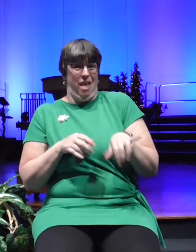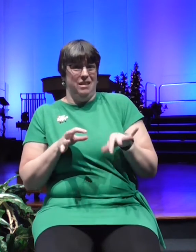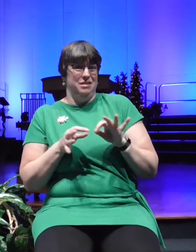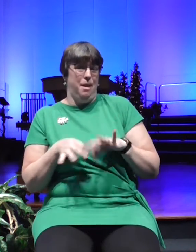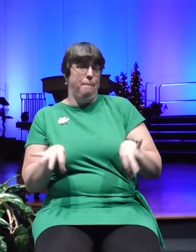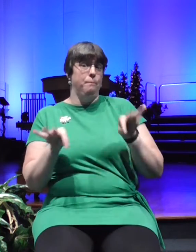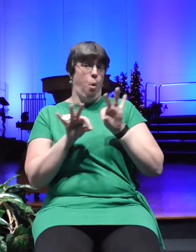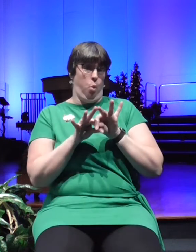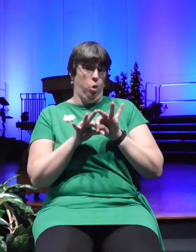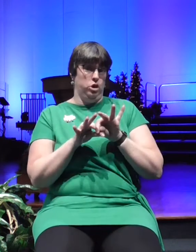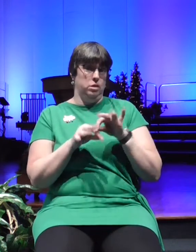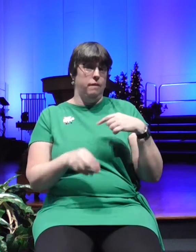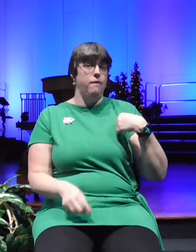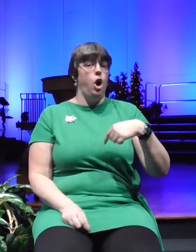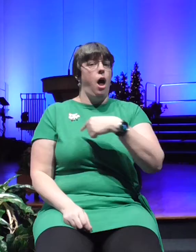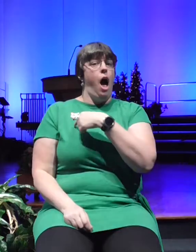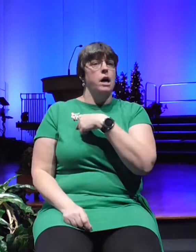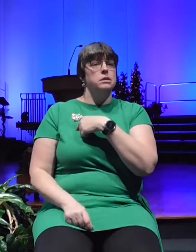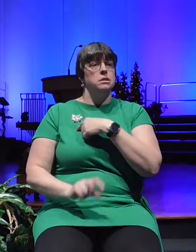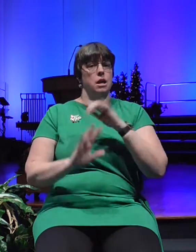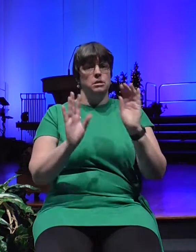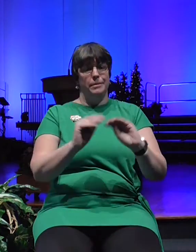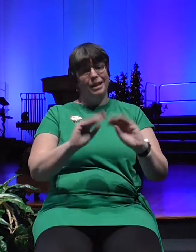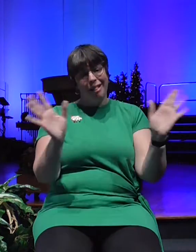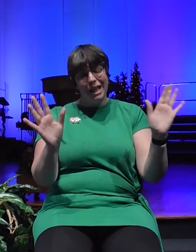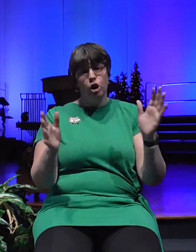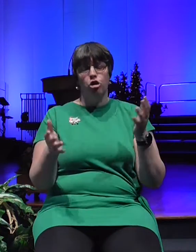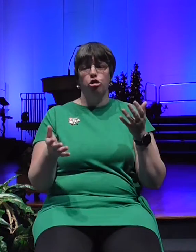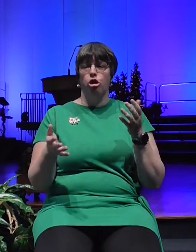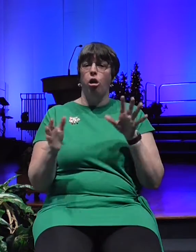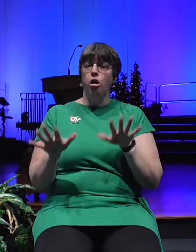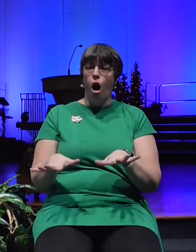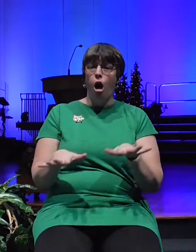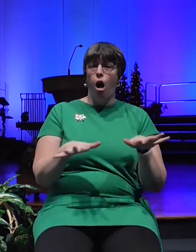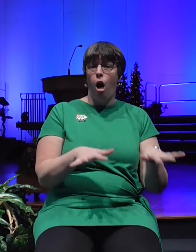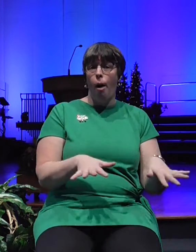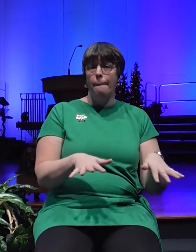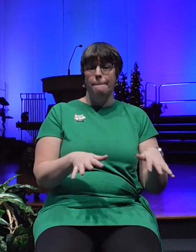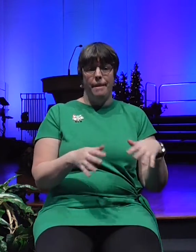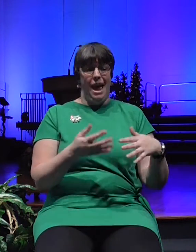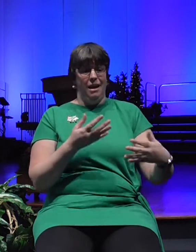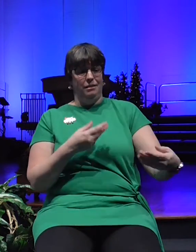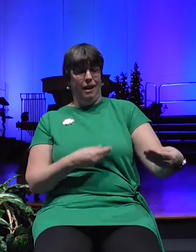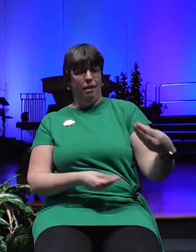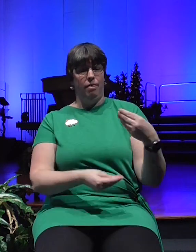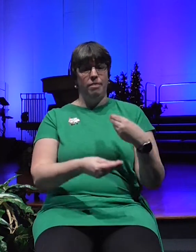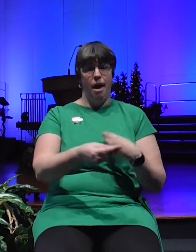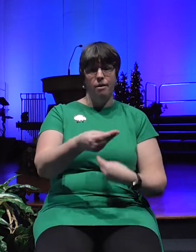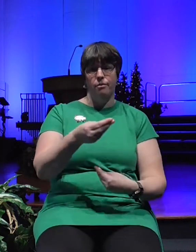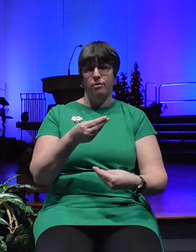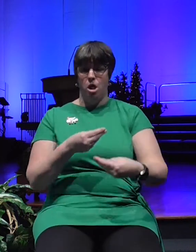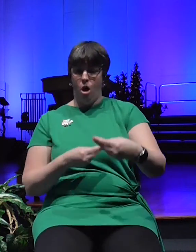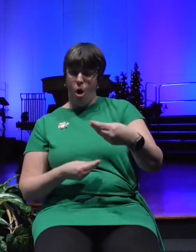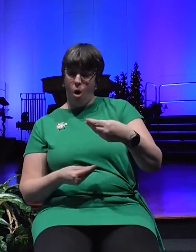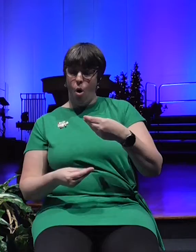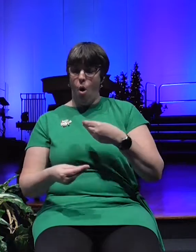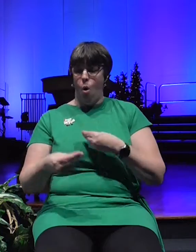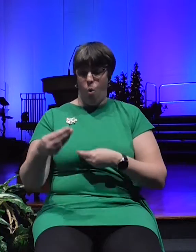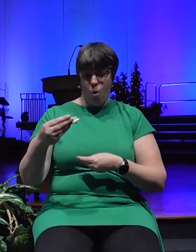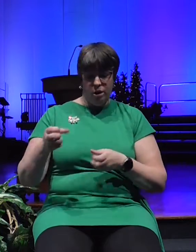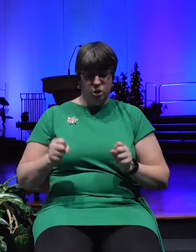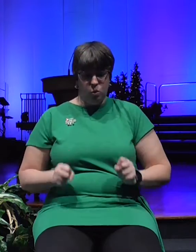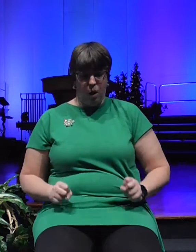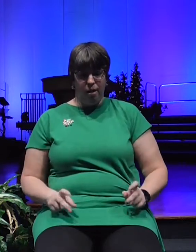That's important for us to be clear and calm and in the flow, and to allow our guidance